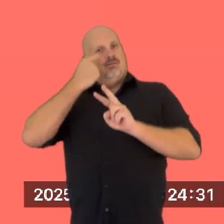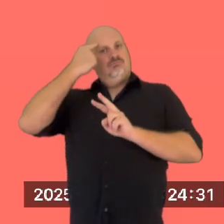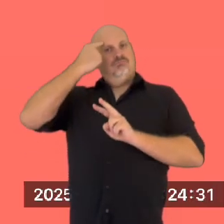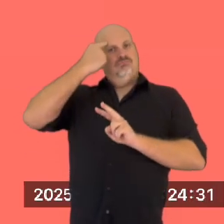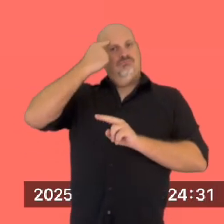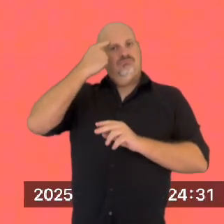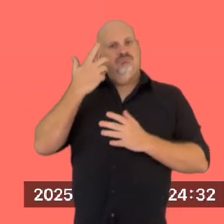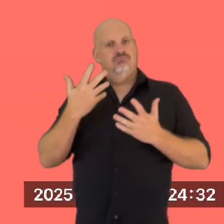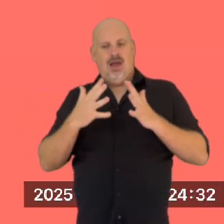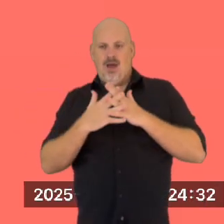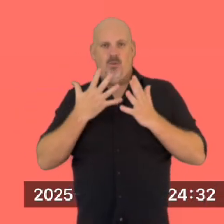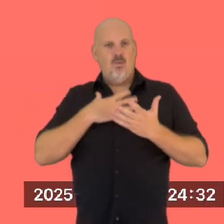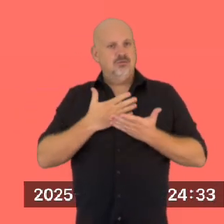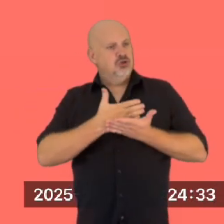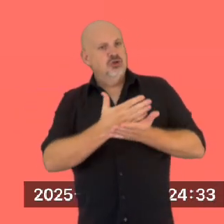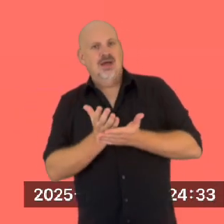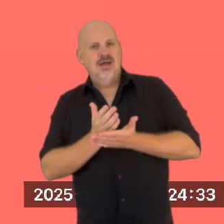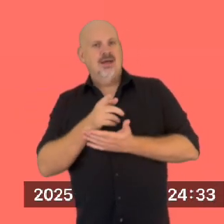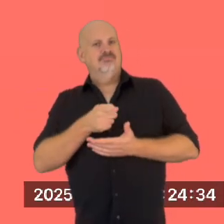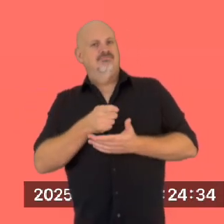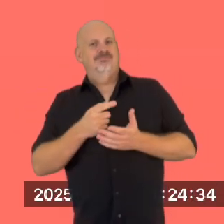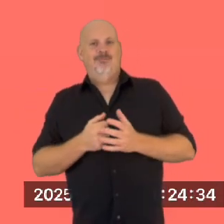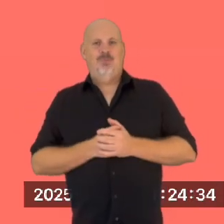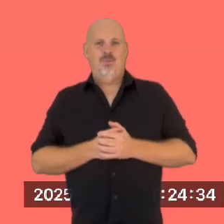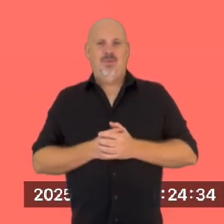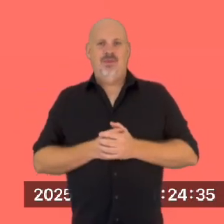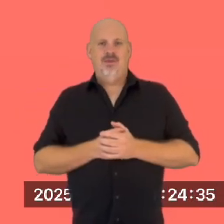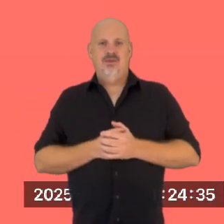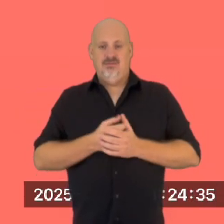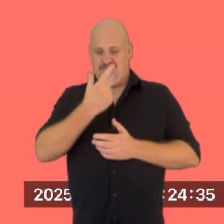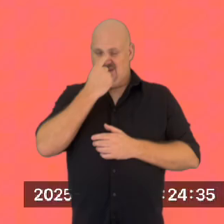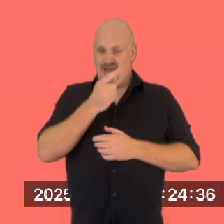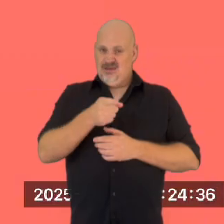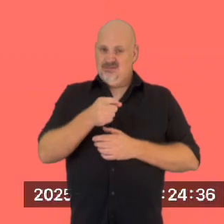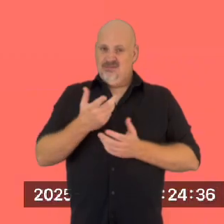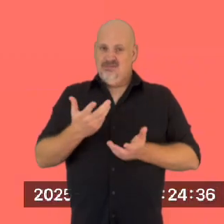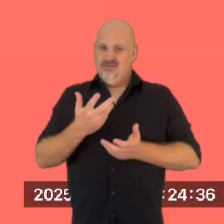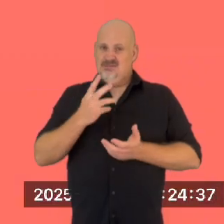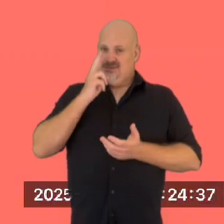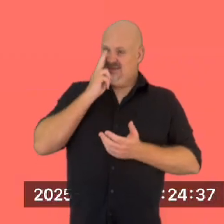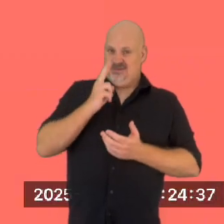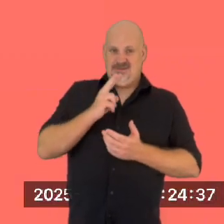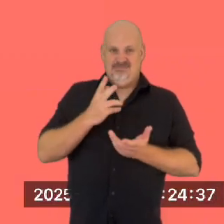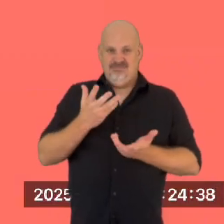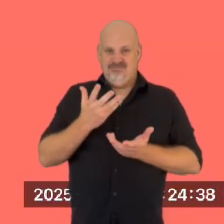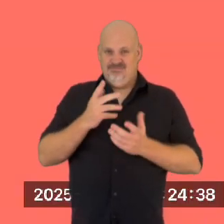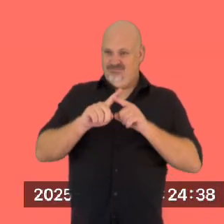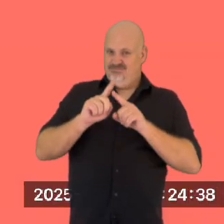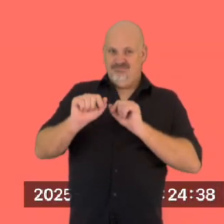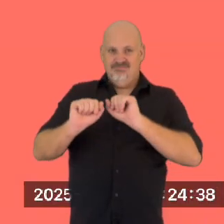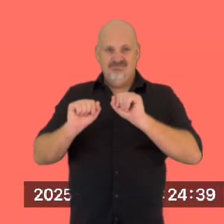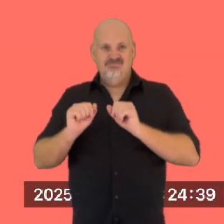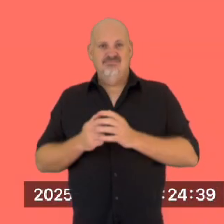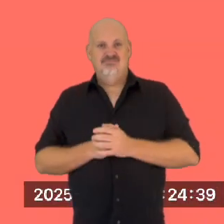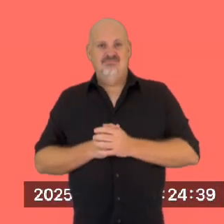unique perception of the world and how you want that to be seen. So you can see just by doing a few of these, you can see